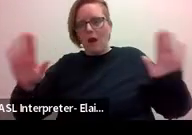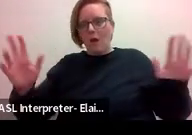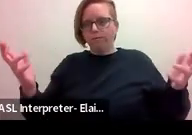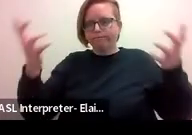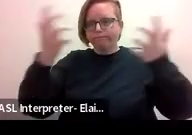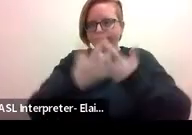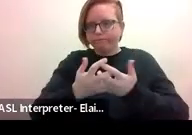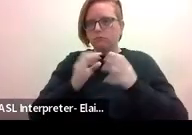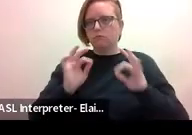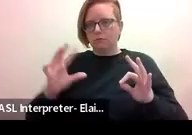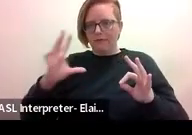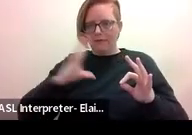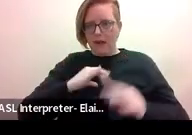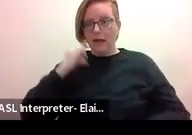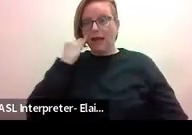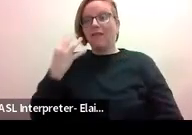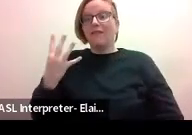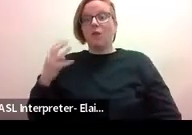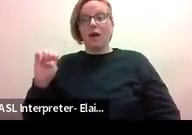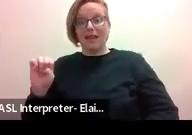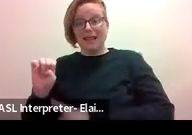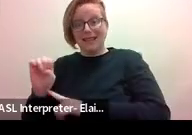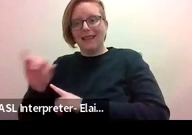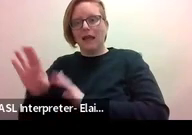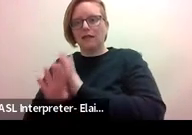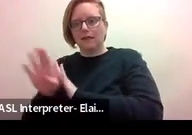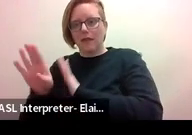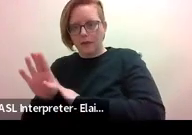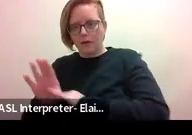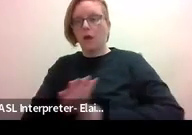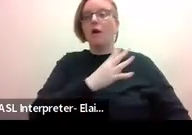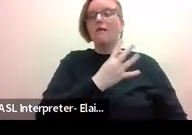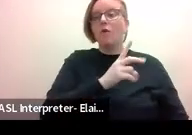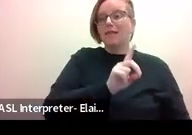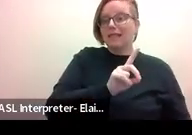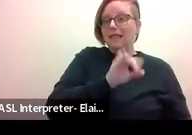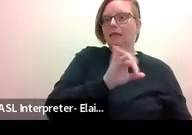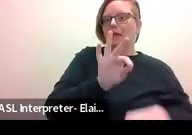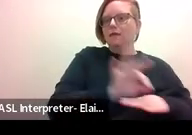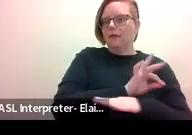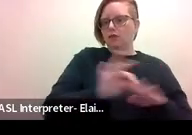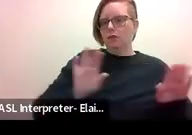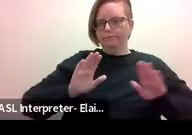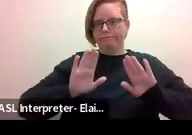see a developmental goal. And if it's in 4D, we would expect to see a functional goal.